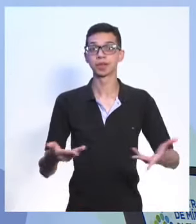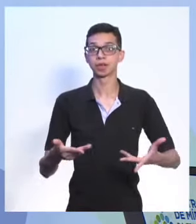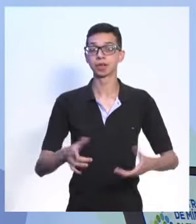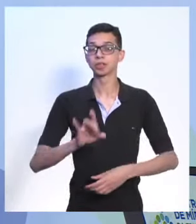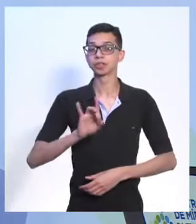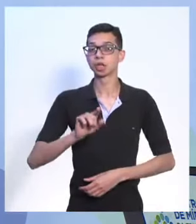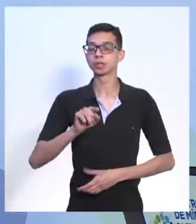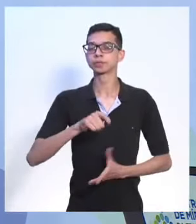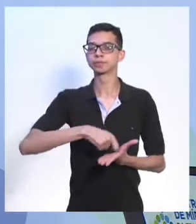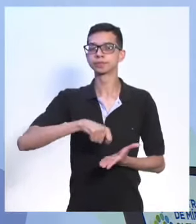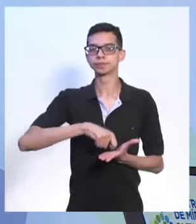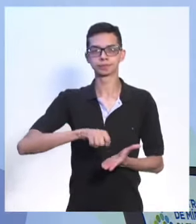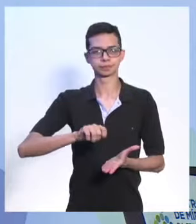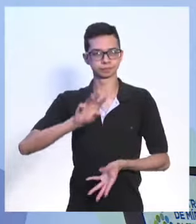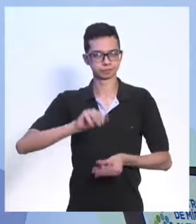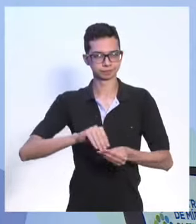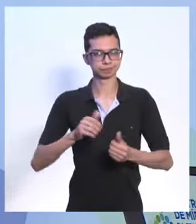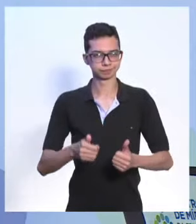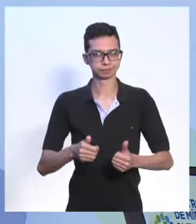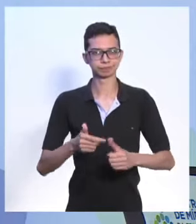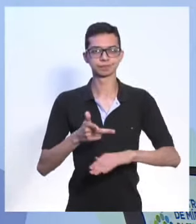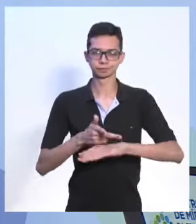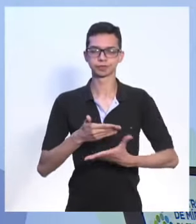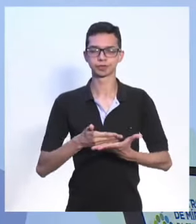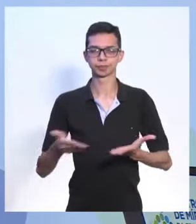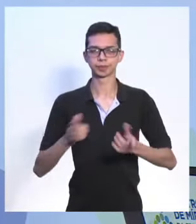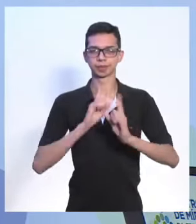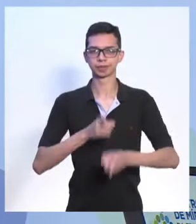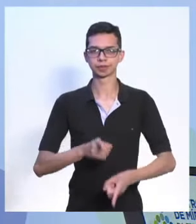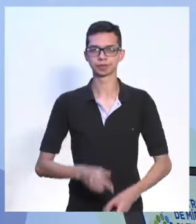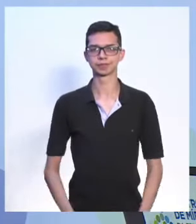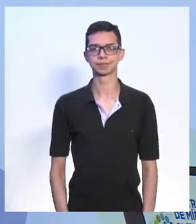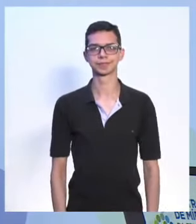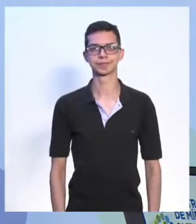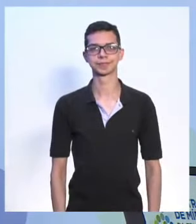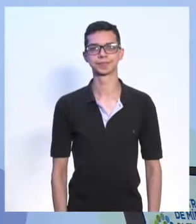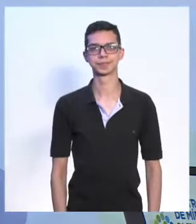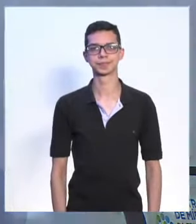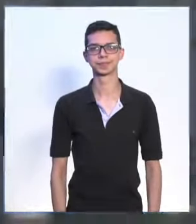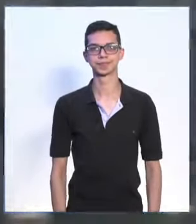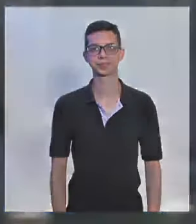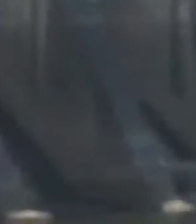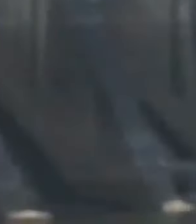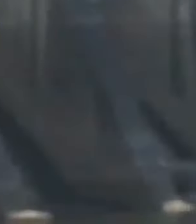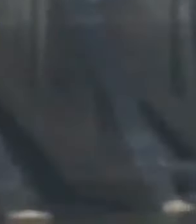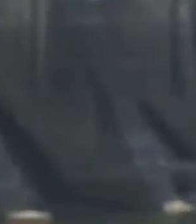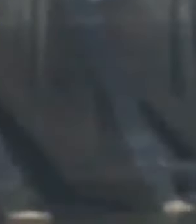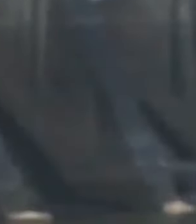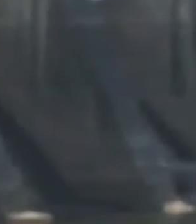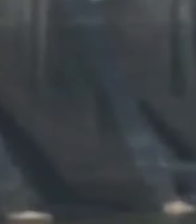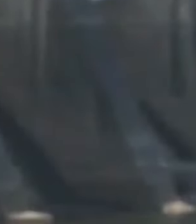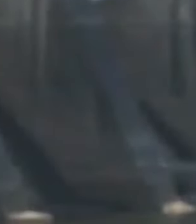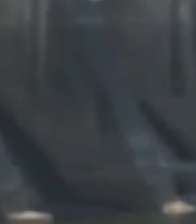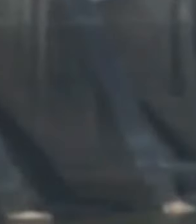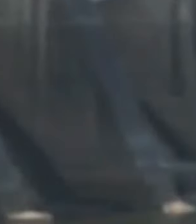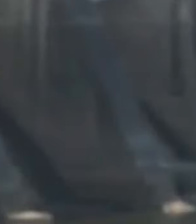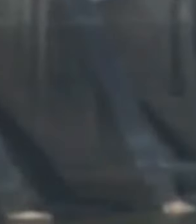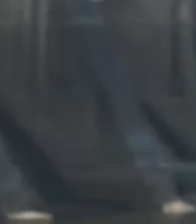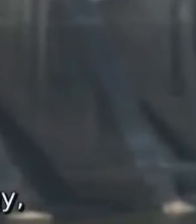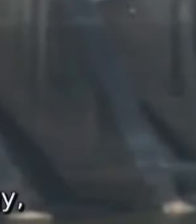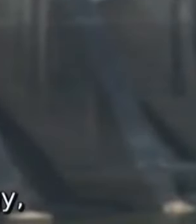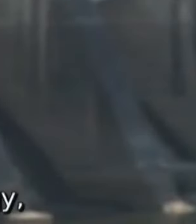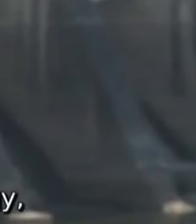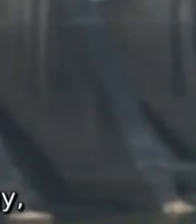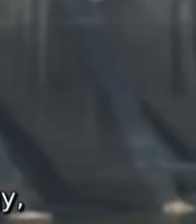tomar nota no seu caderno. Video time. Let's go. As we've discussed, fossil fuels are high